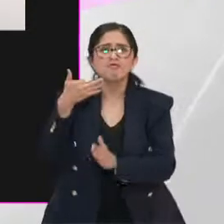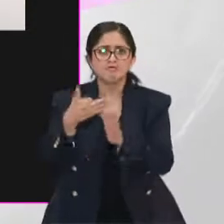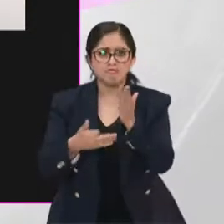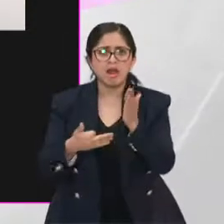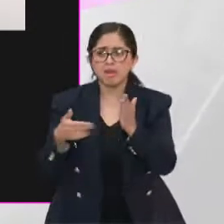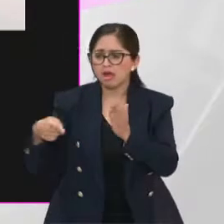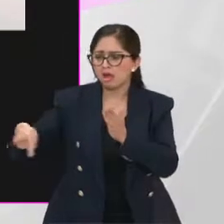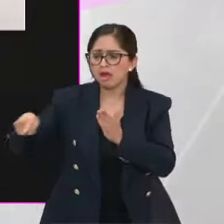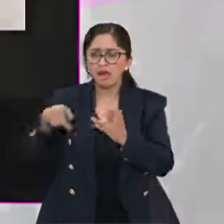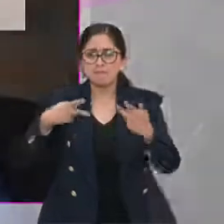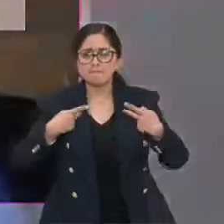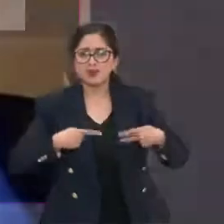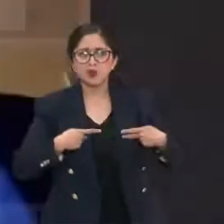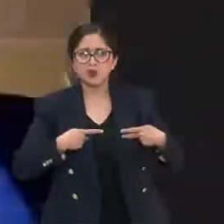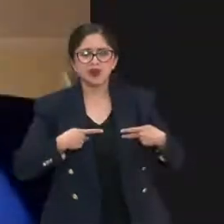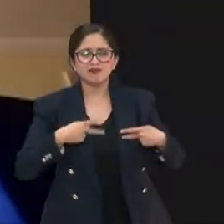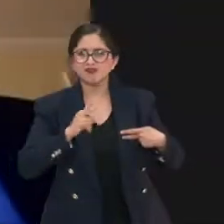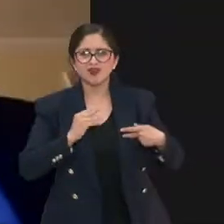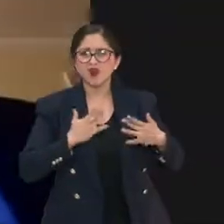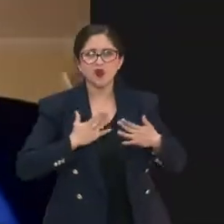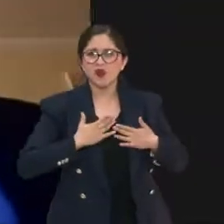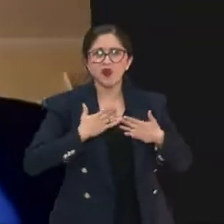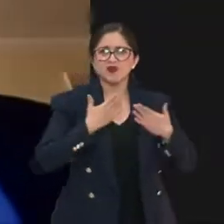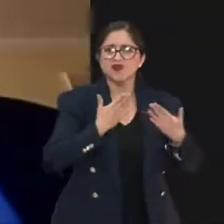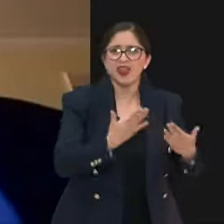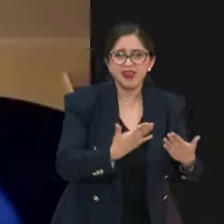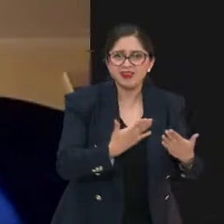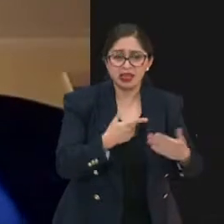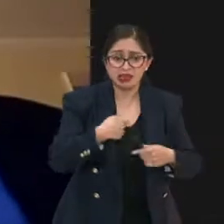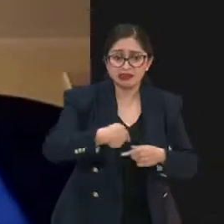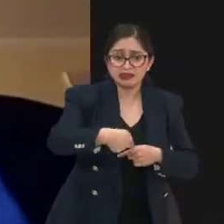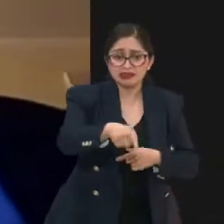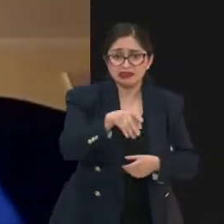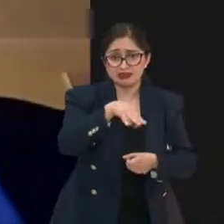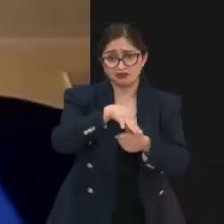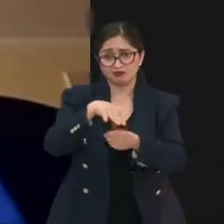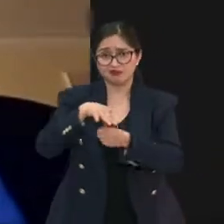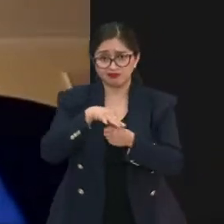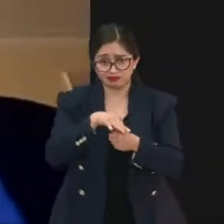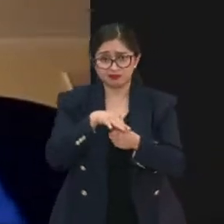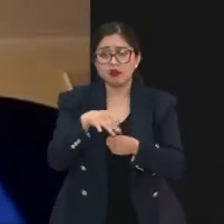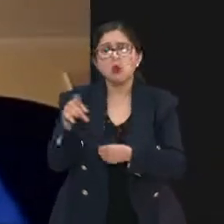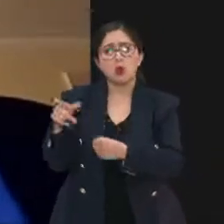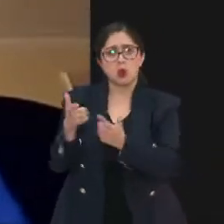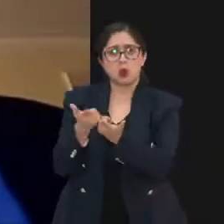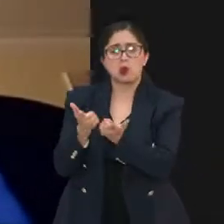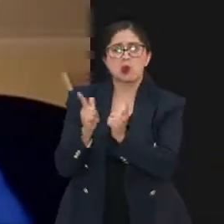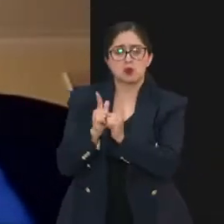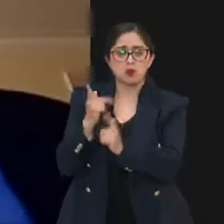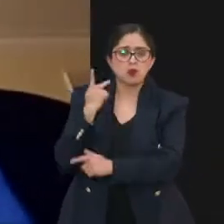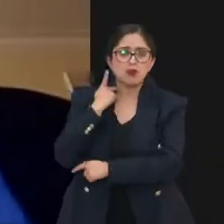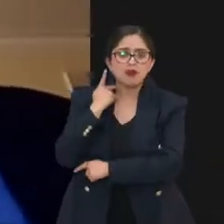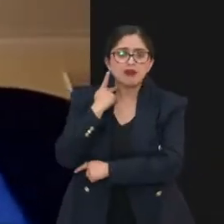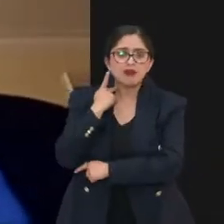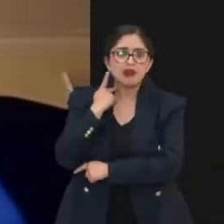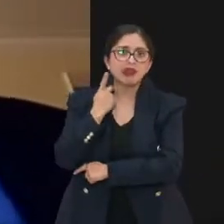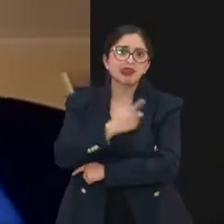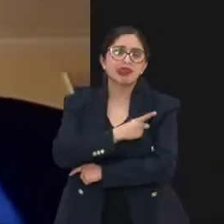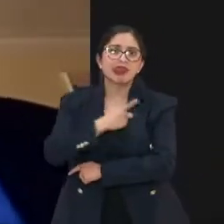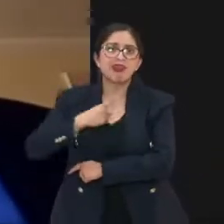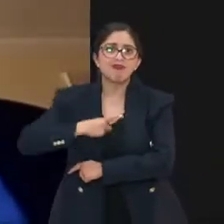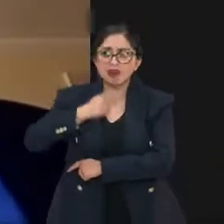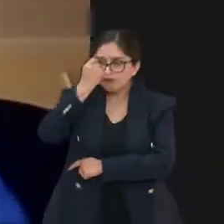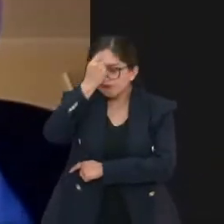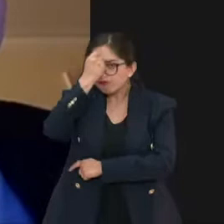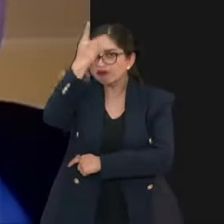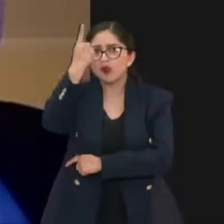because of lack of trust by the voter. So, yes, we need